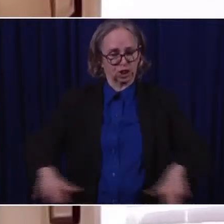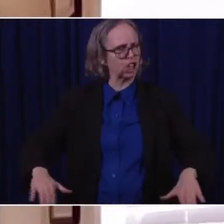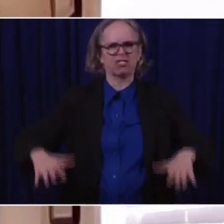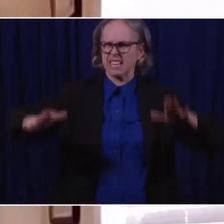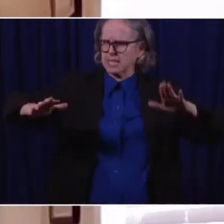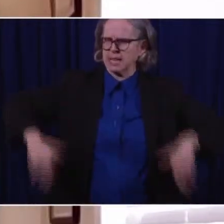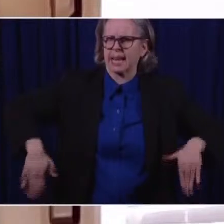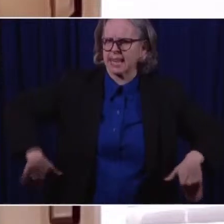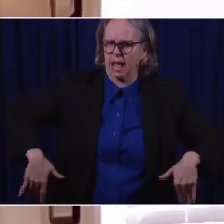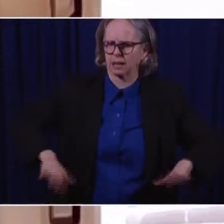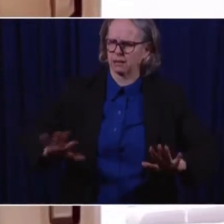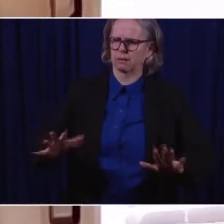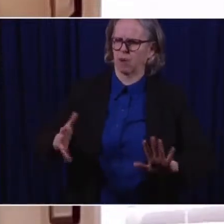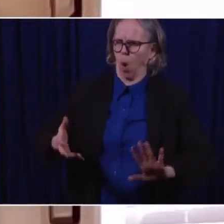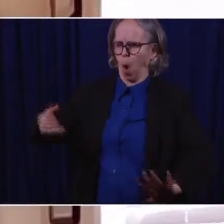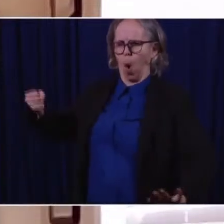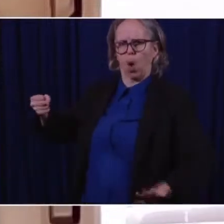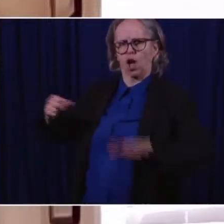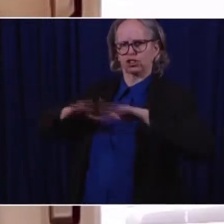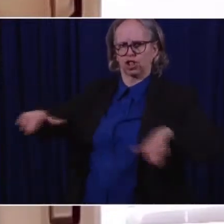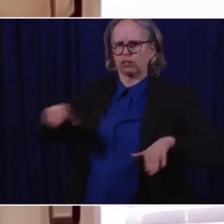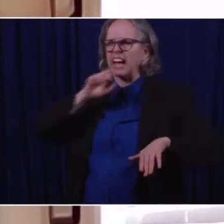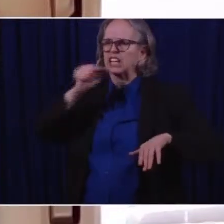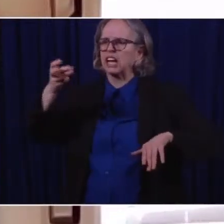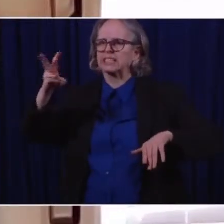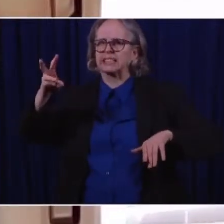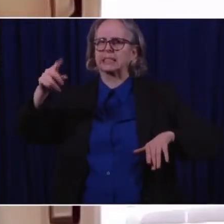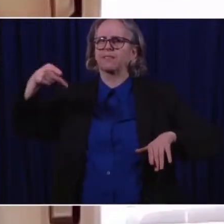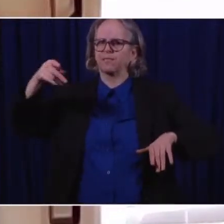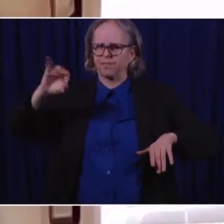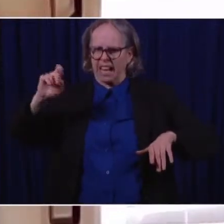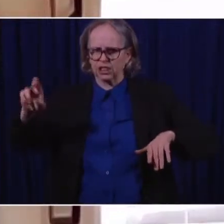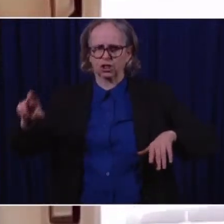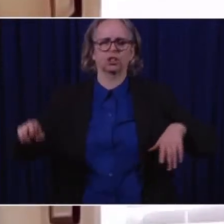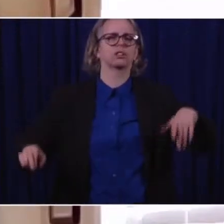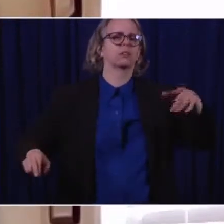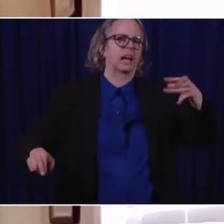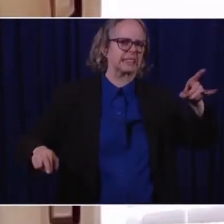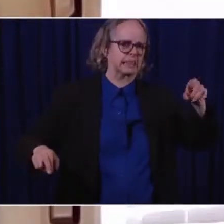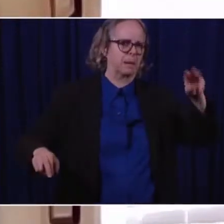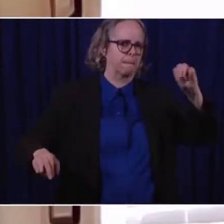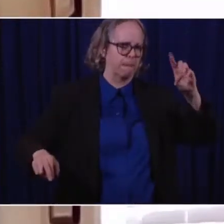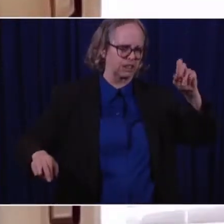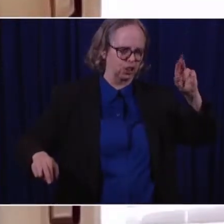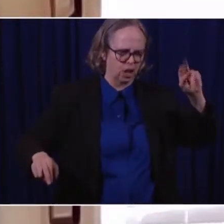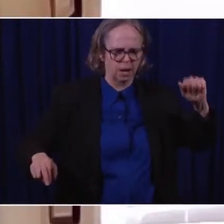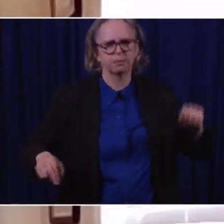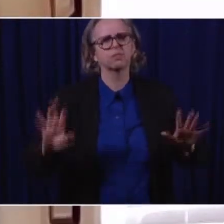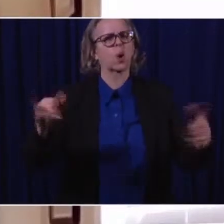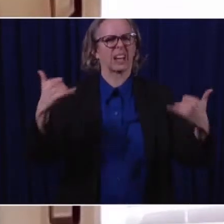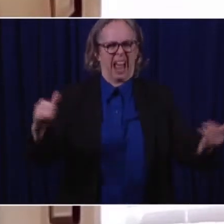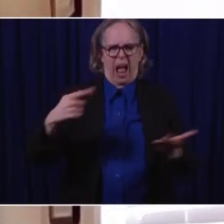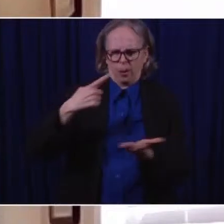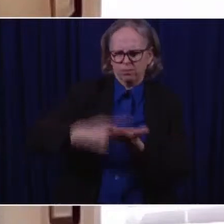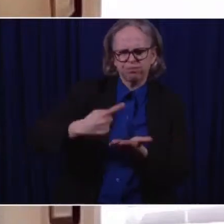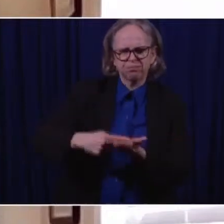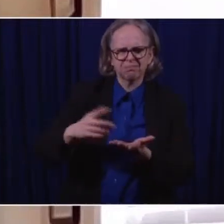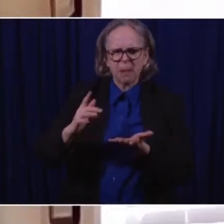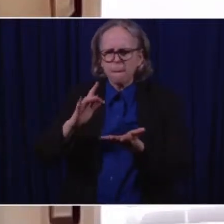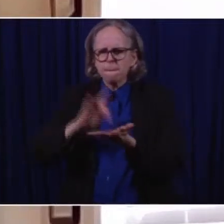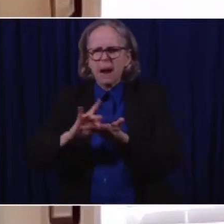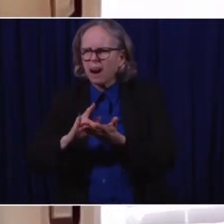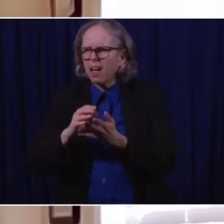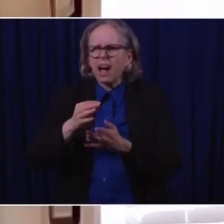professionals from across the state based on the best evidence available from the CDC.